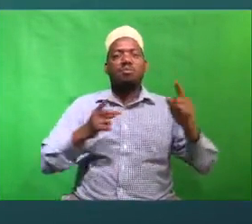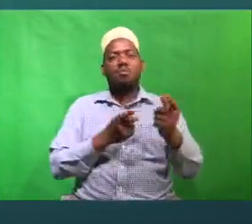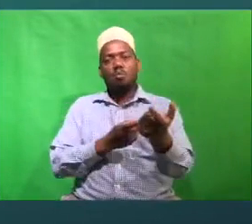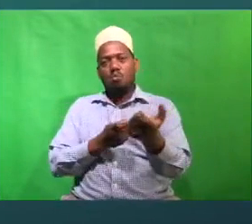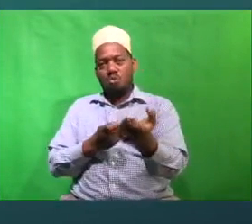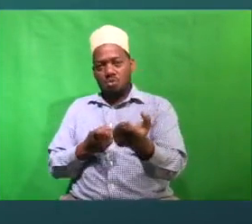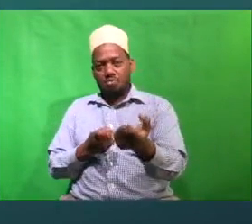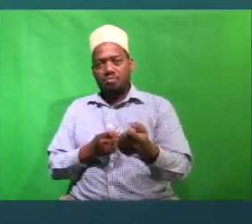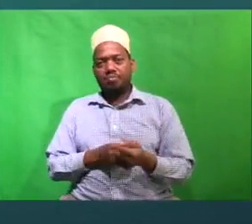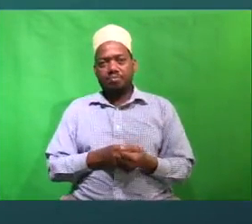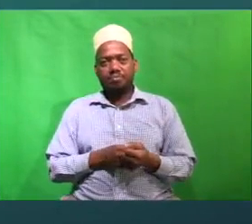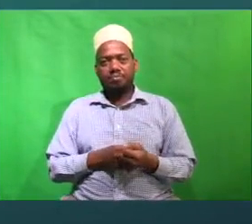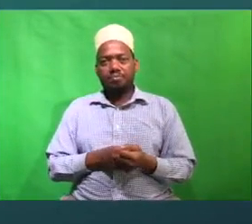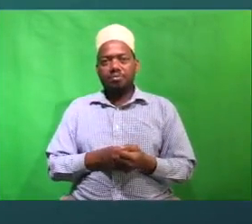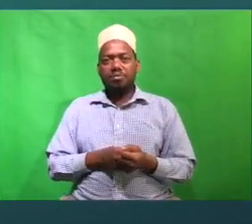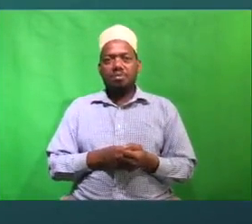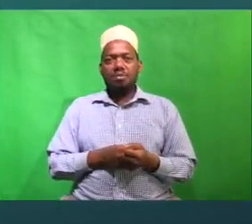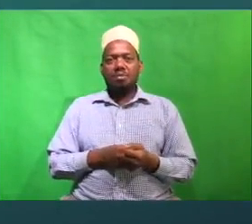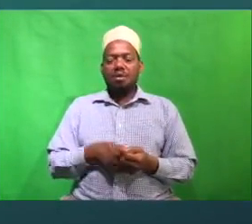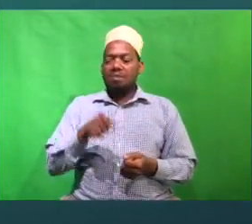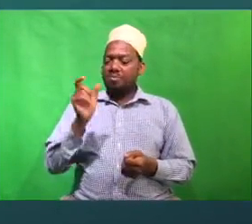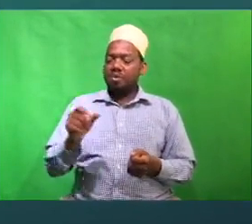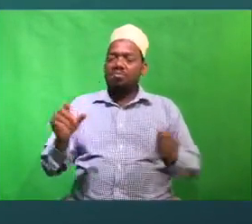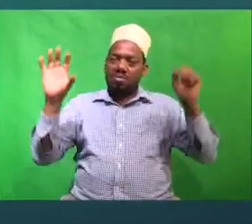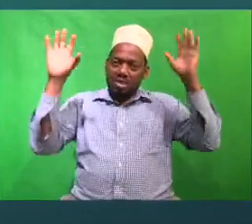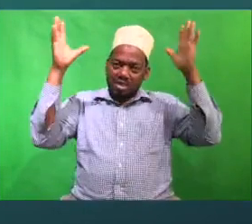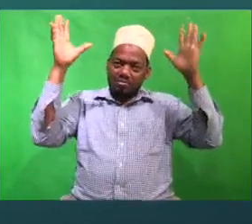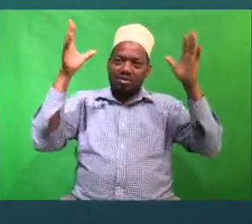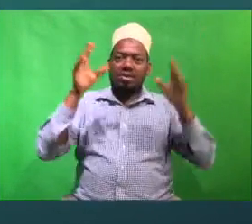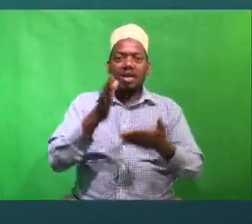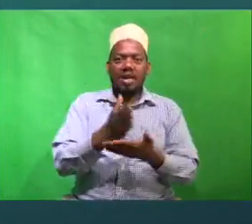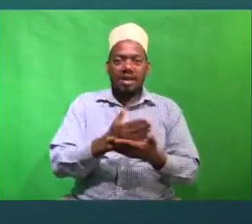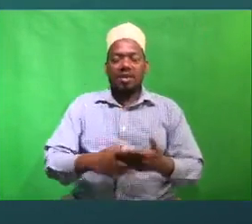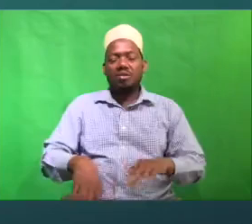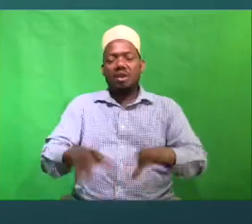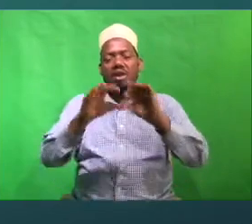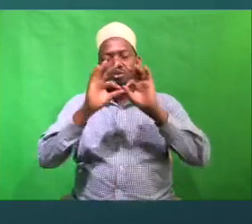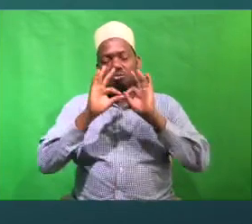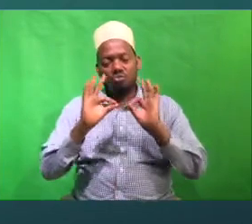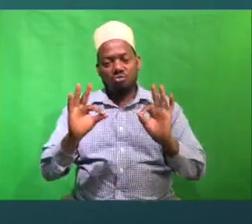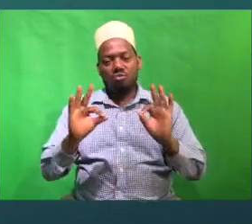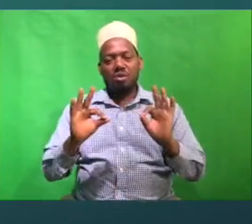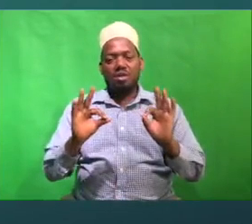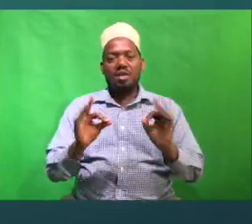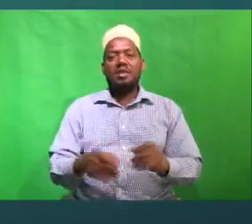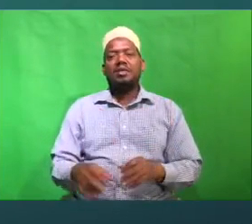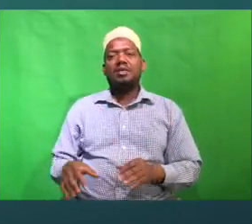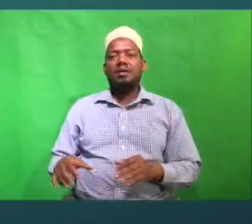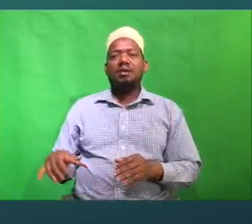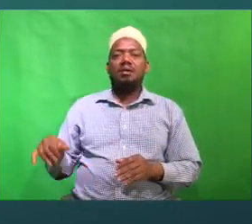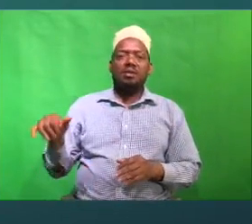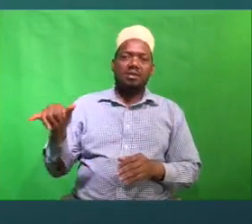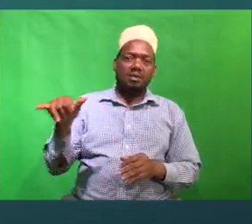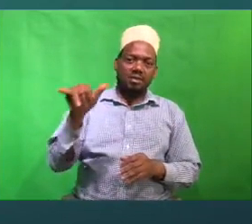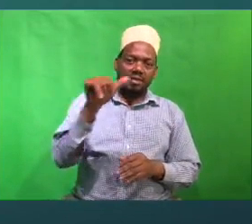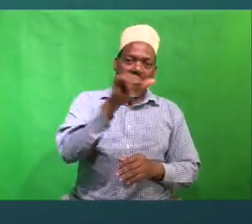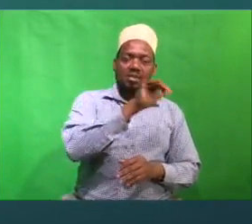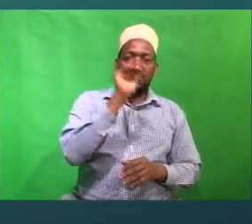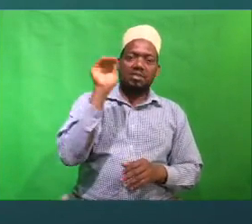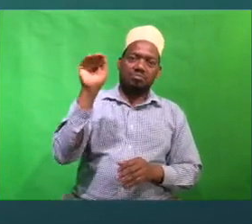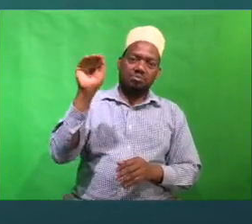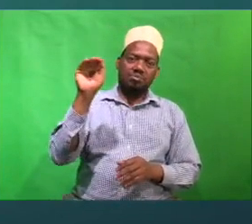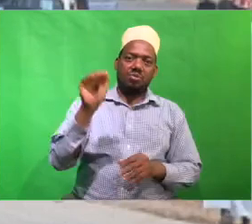war. Also people live in the area where good and modern transport are